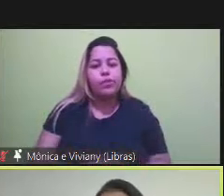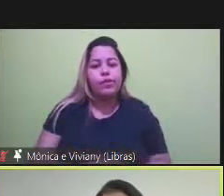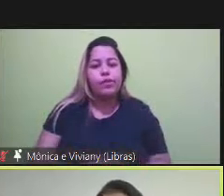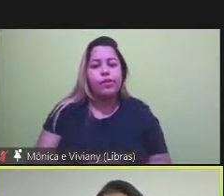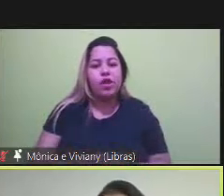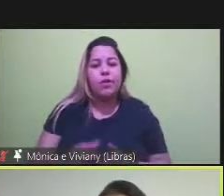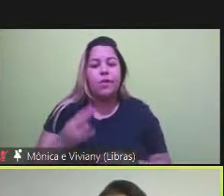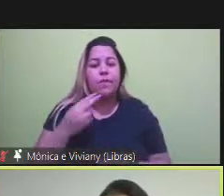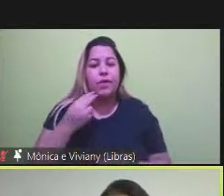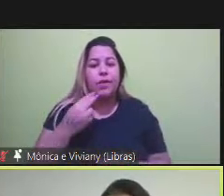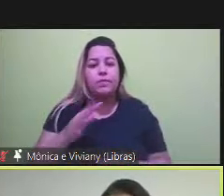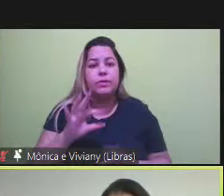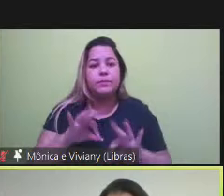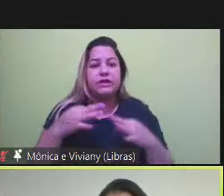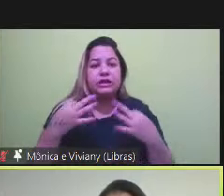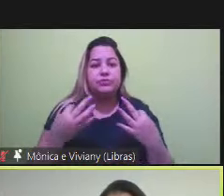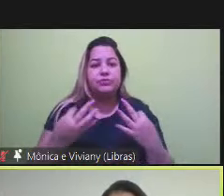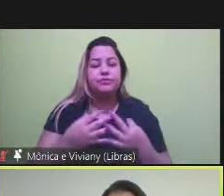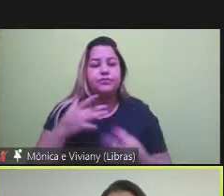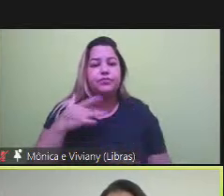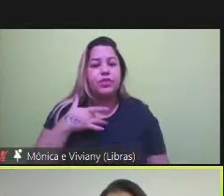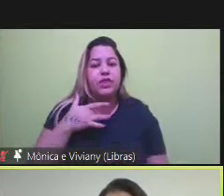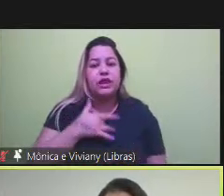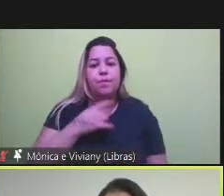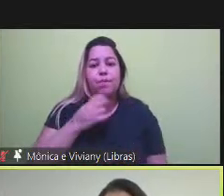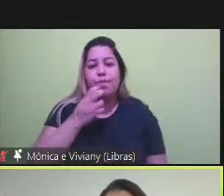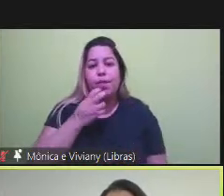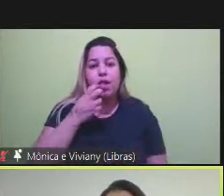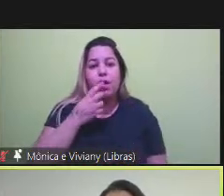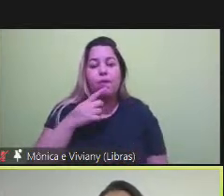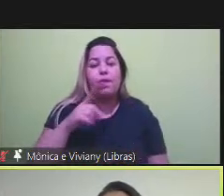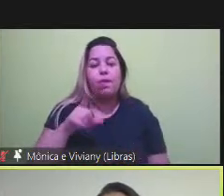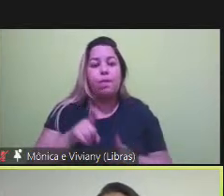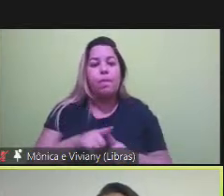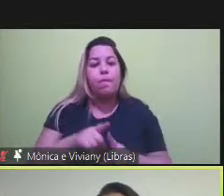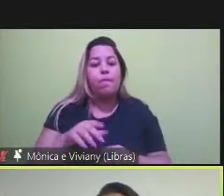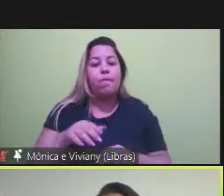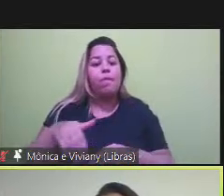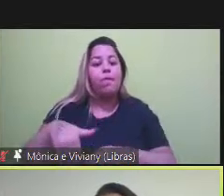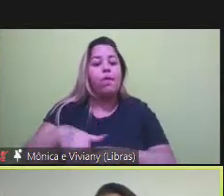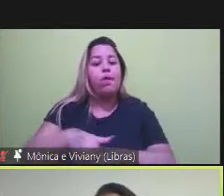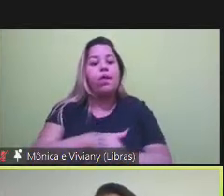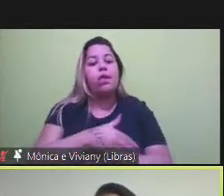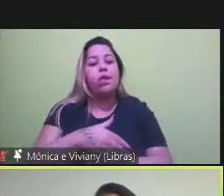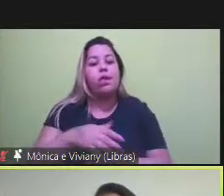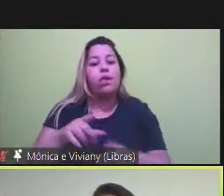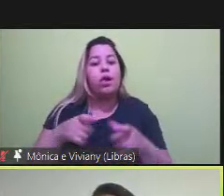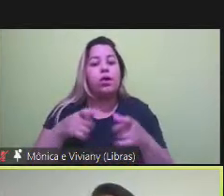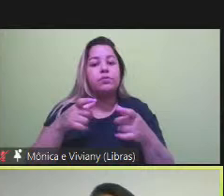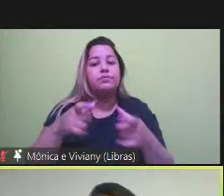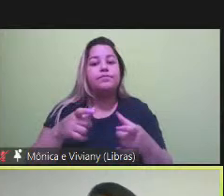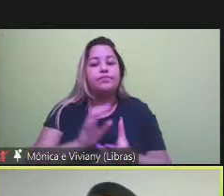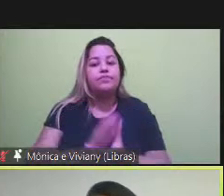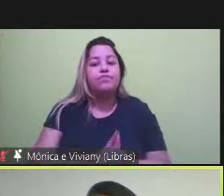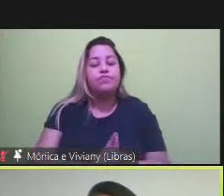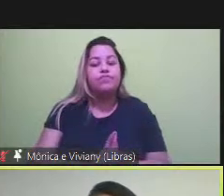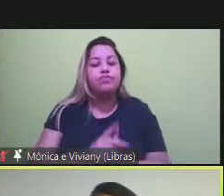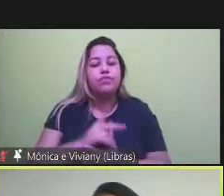in these groups, 18 teams of mouth health. We have a team